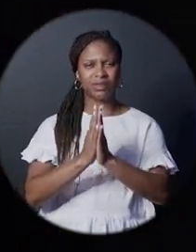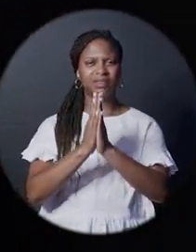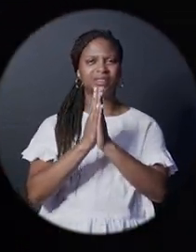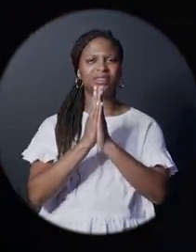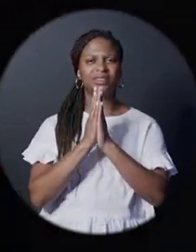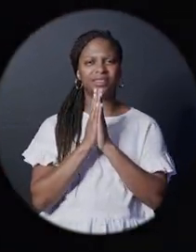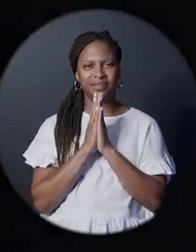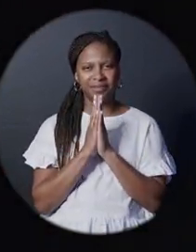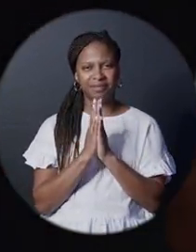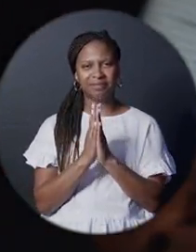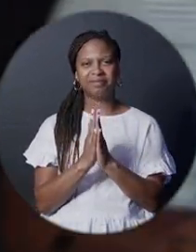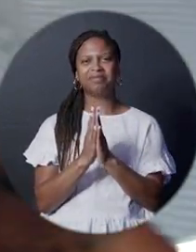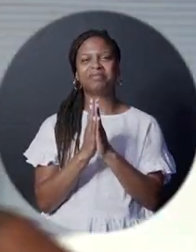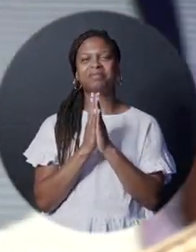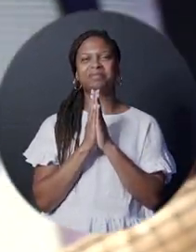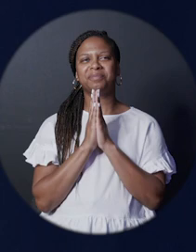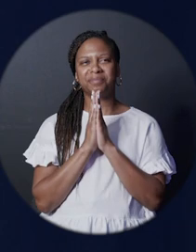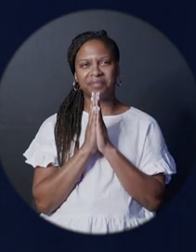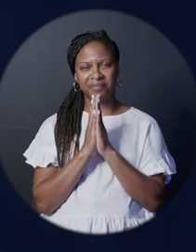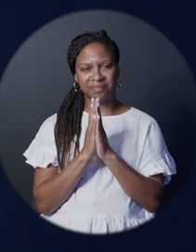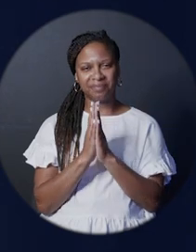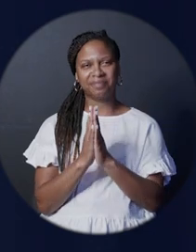to God in prayer.